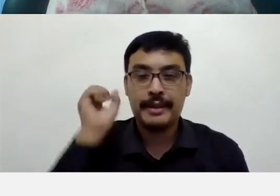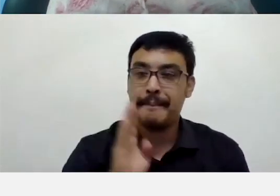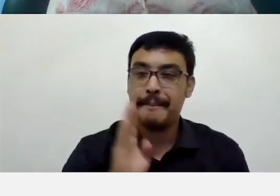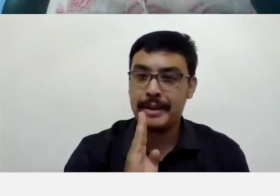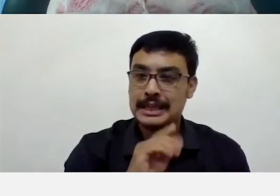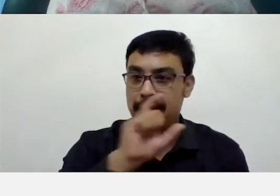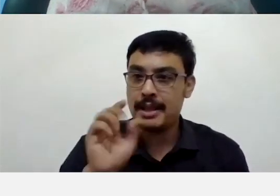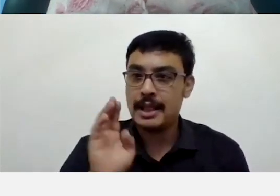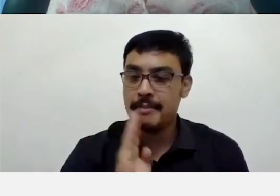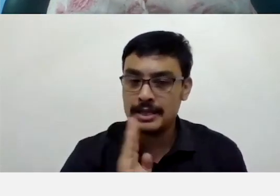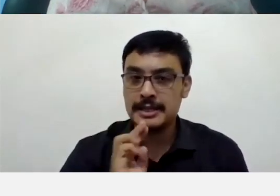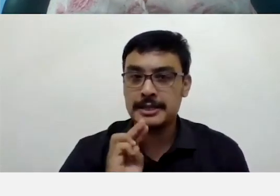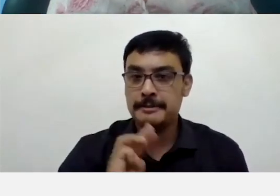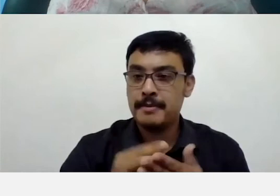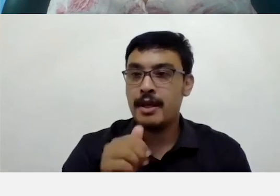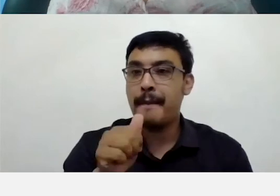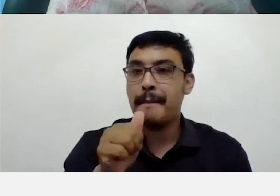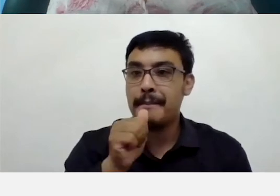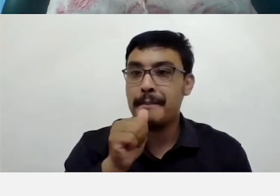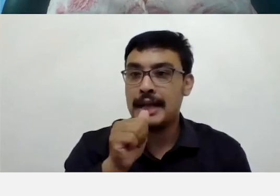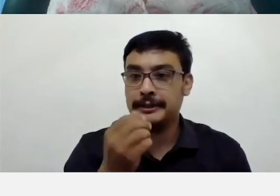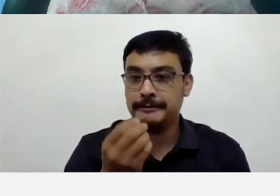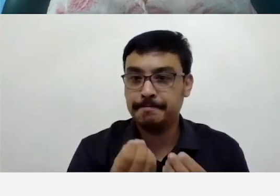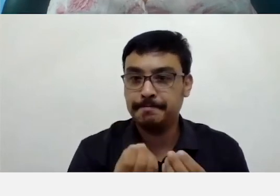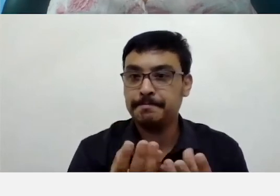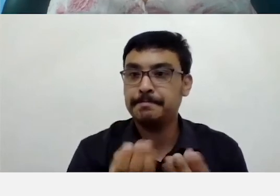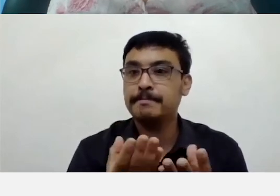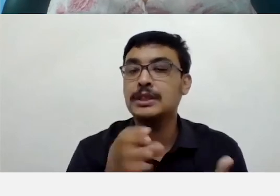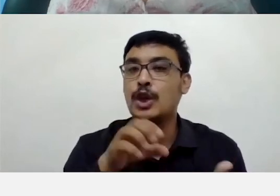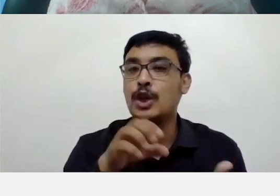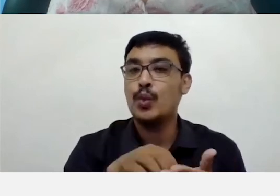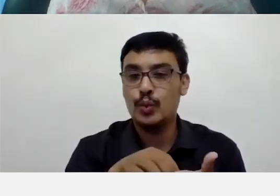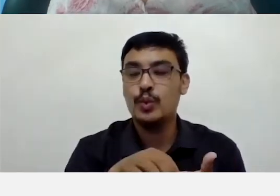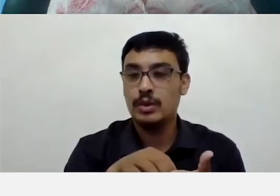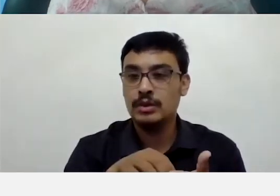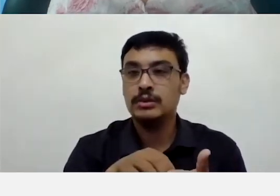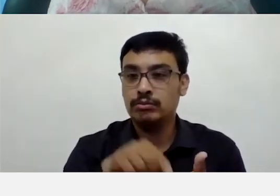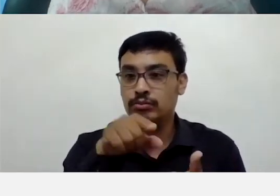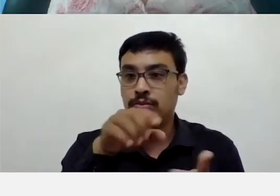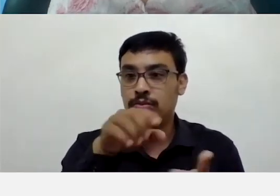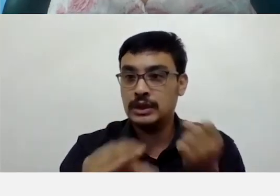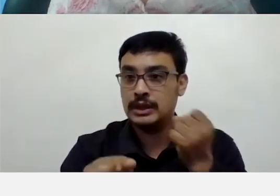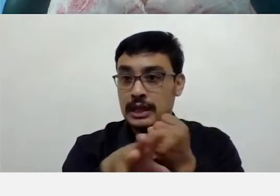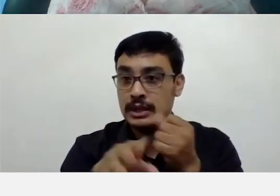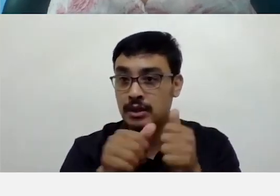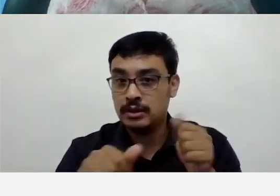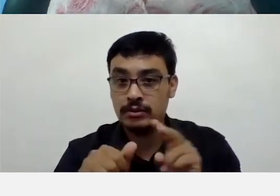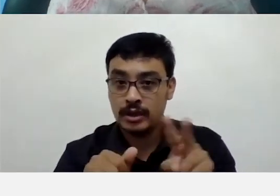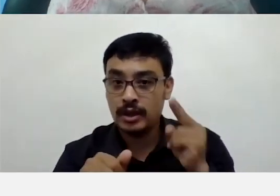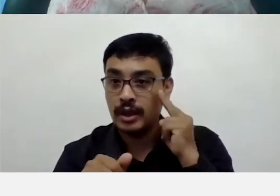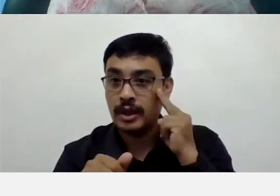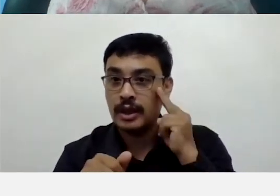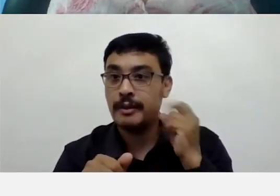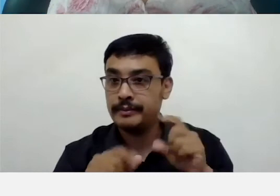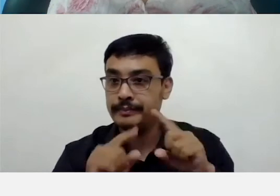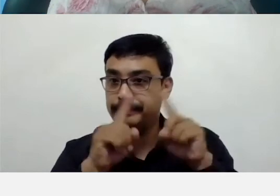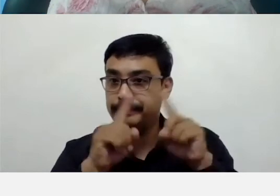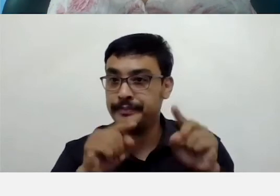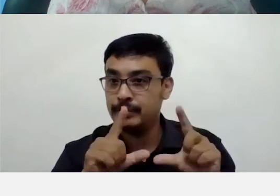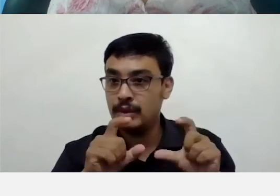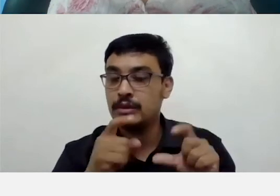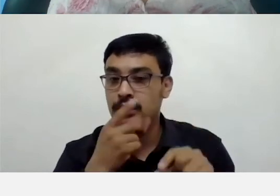That means water spout on depth. So here in the structure also you can find in the picture, there is a step